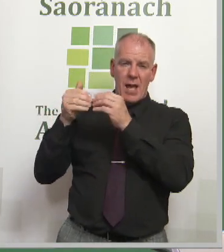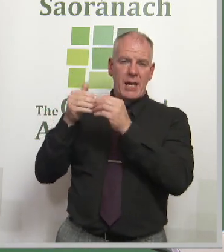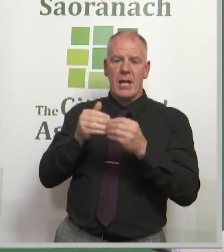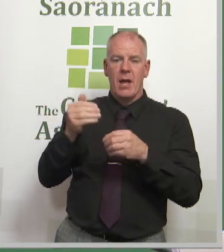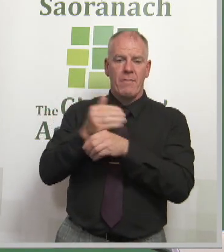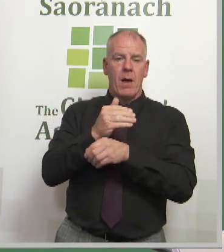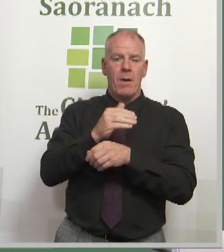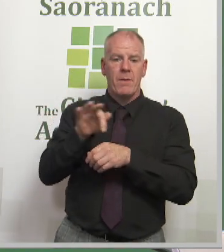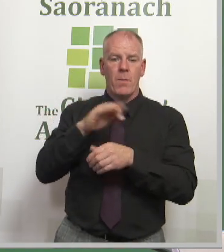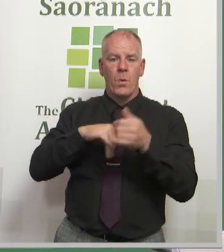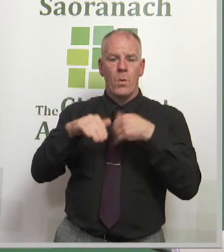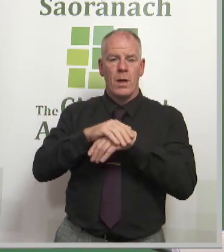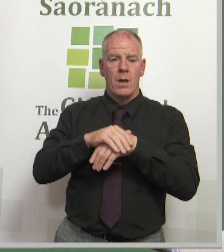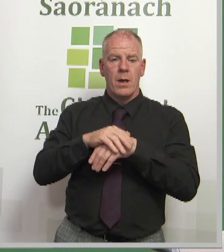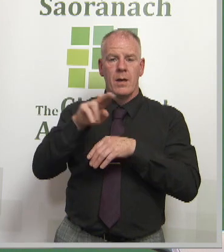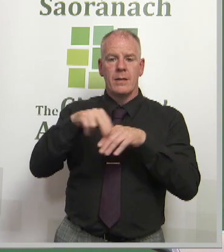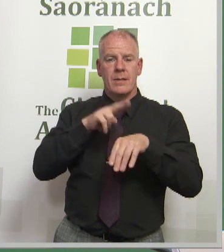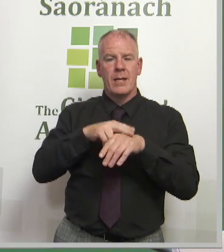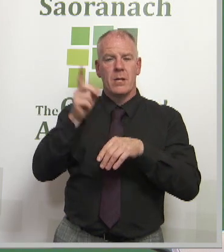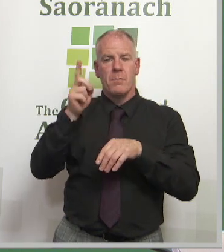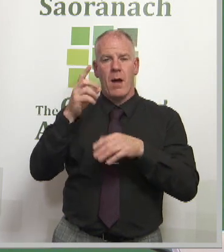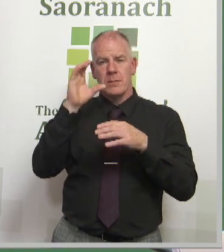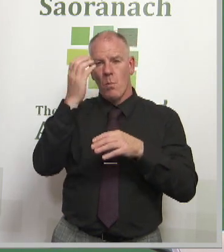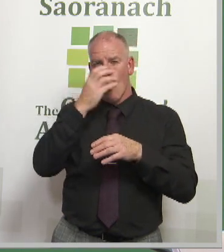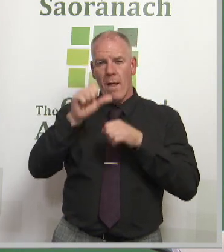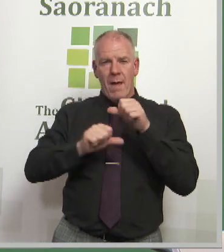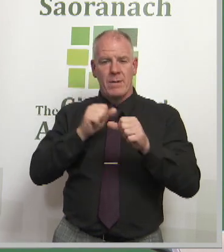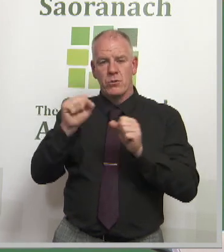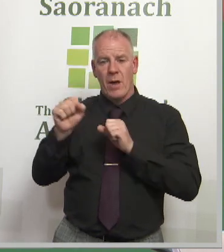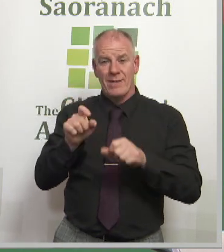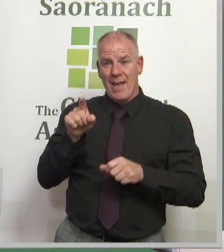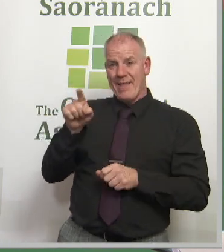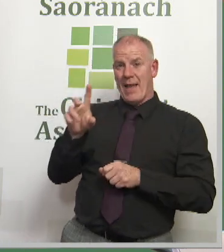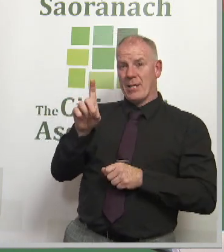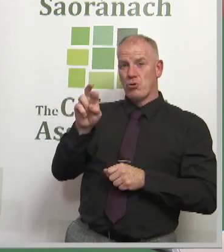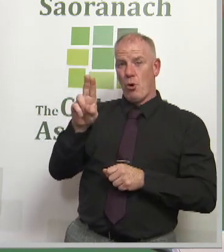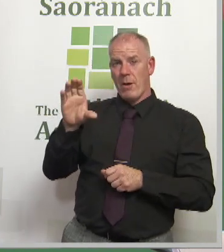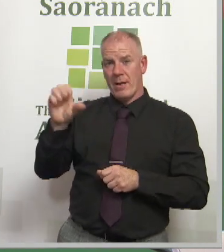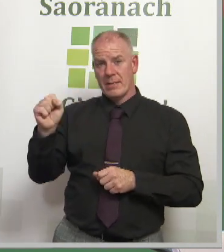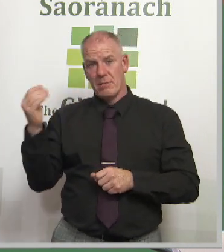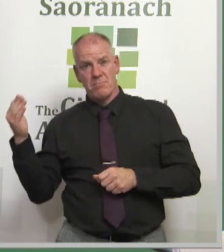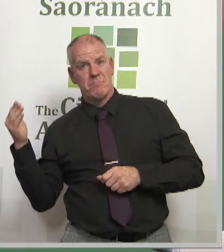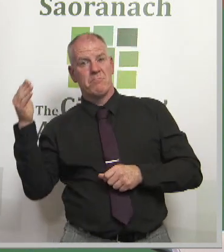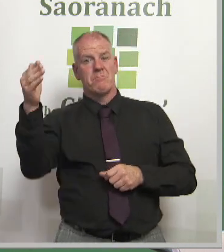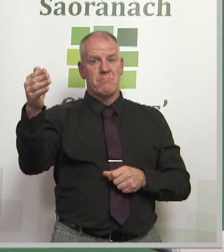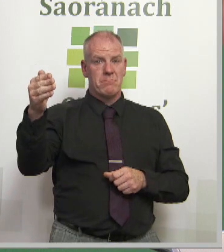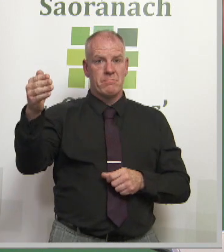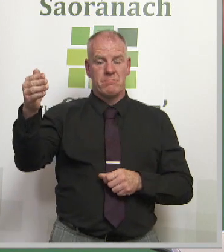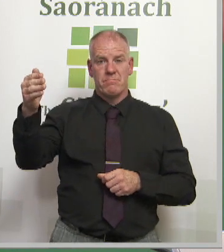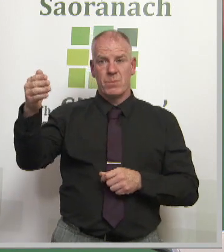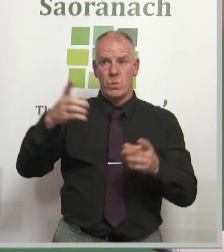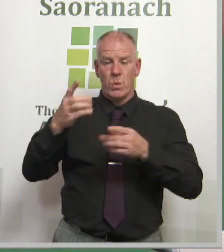the National Parks and Wildlife Service. They were sent out to do a job and they were hung out to